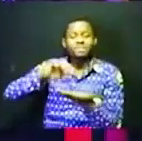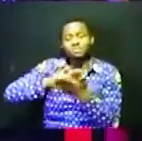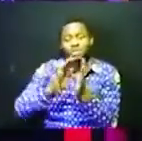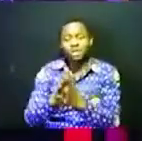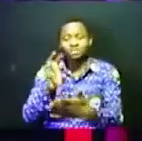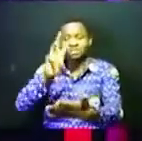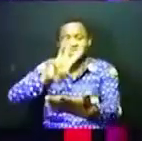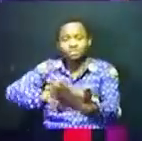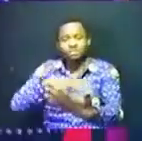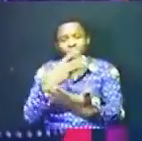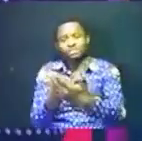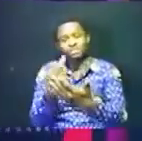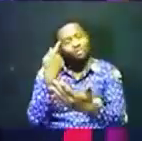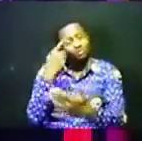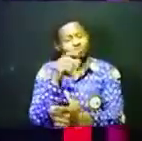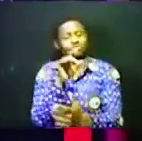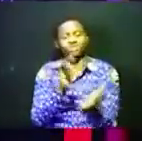Christ.